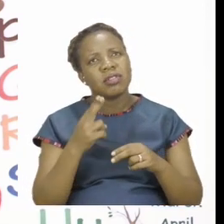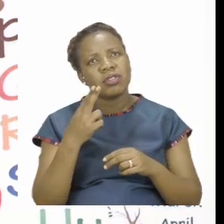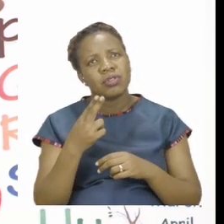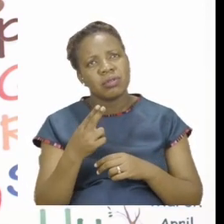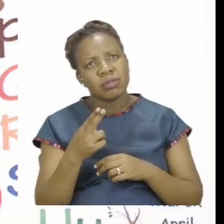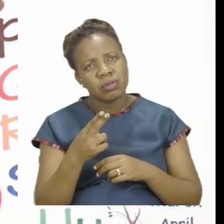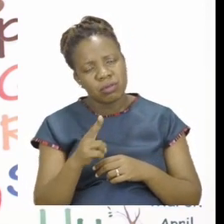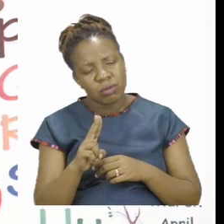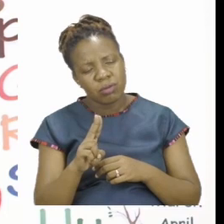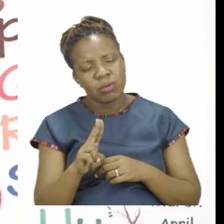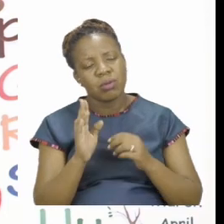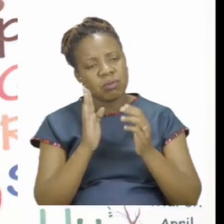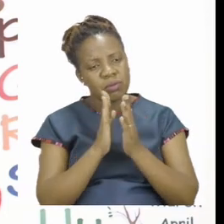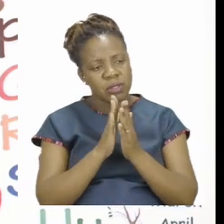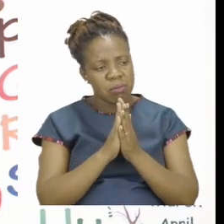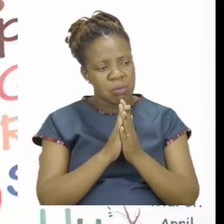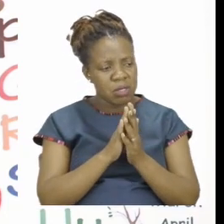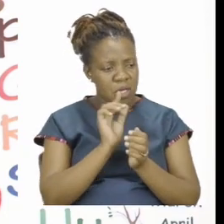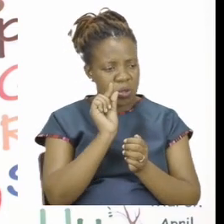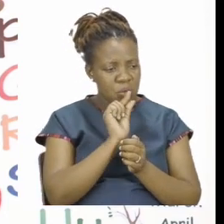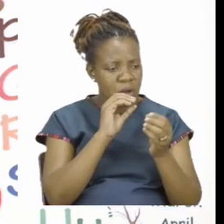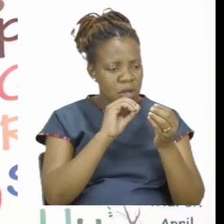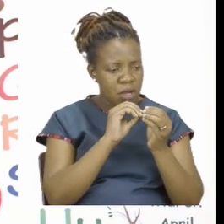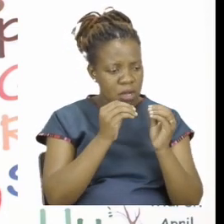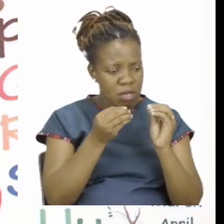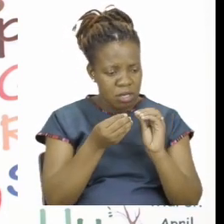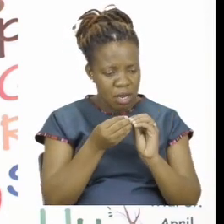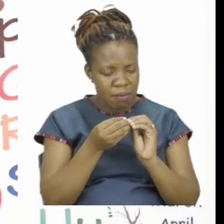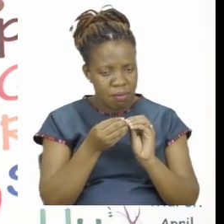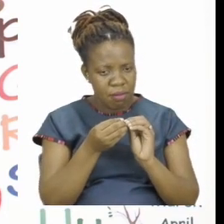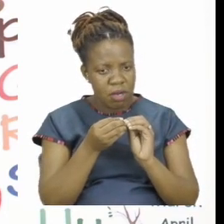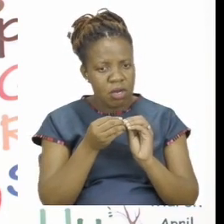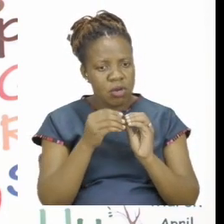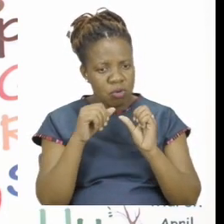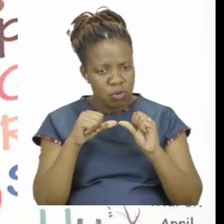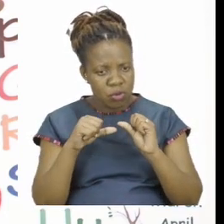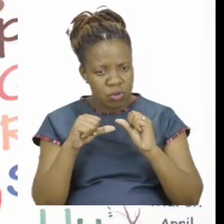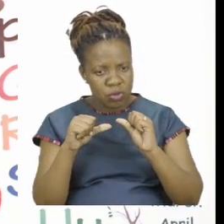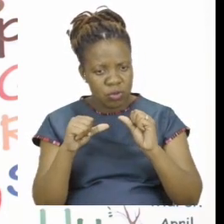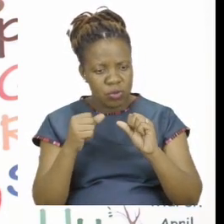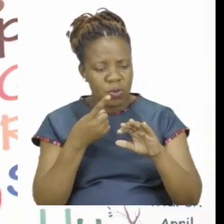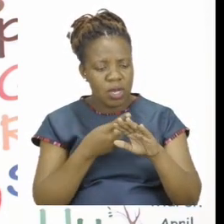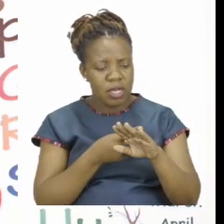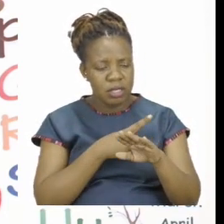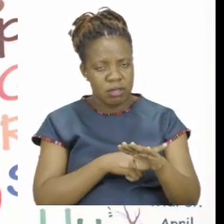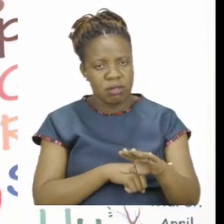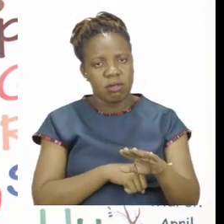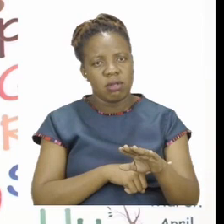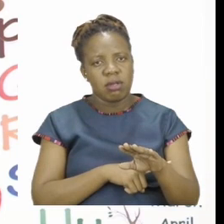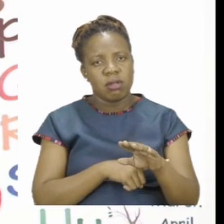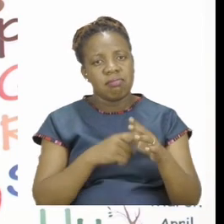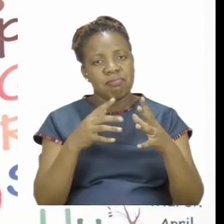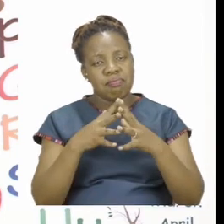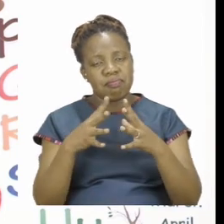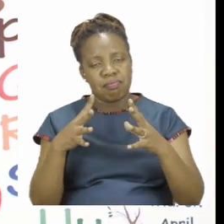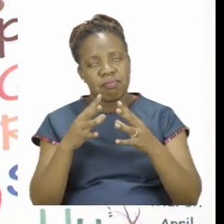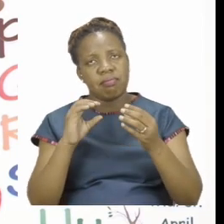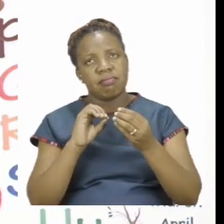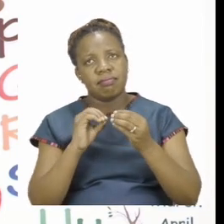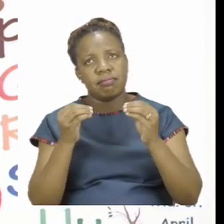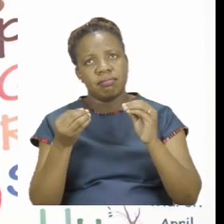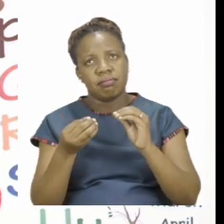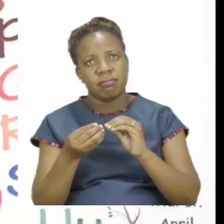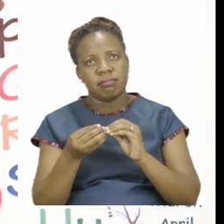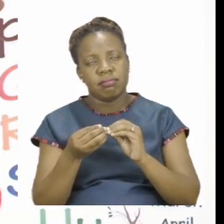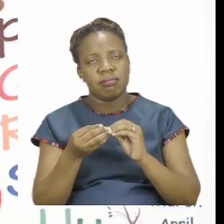number to the bigger number. And if you want, you can use your fingers, the number line, or counters. Whatever you feel comfortable